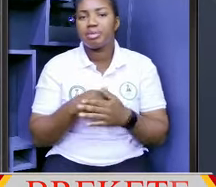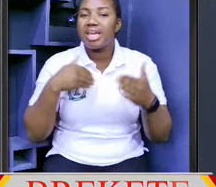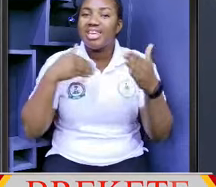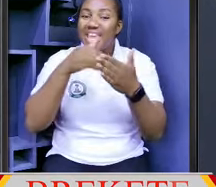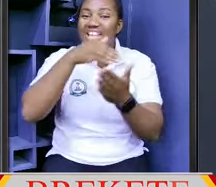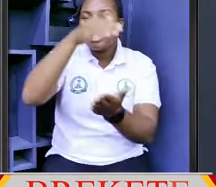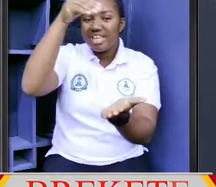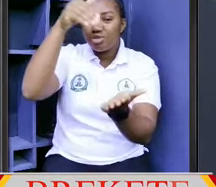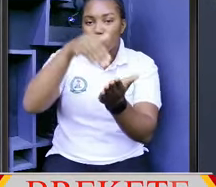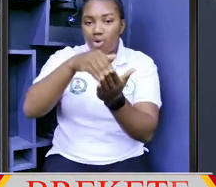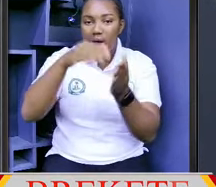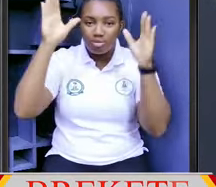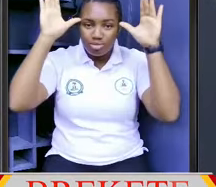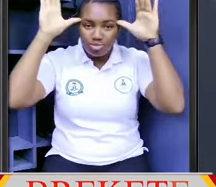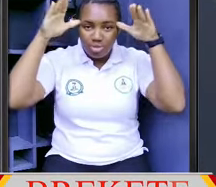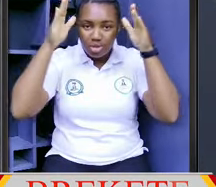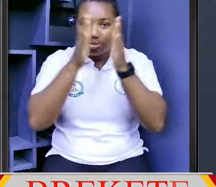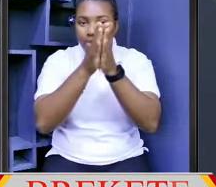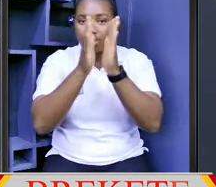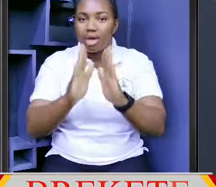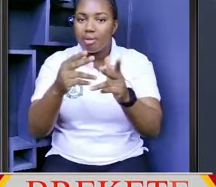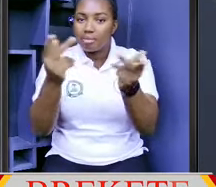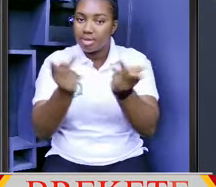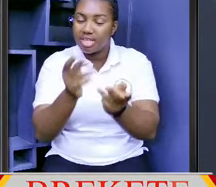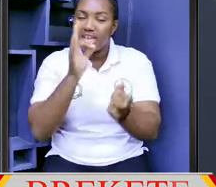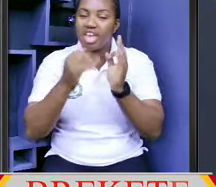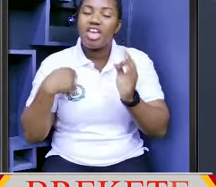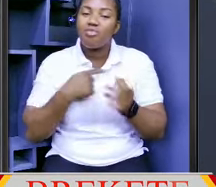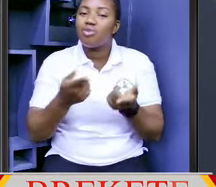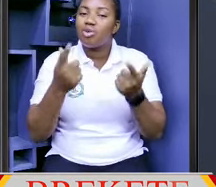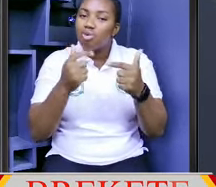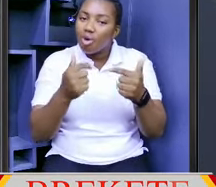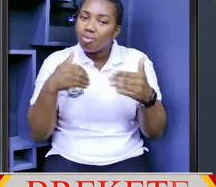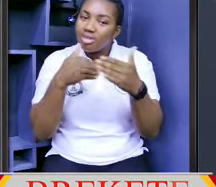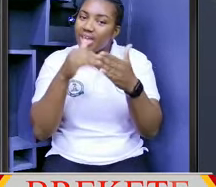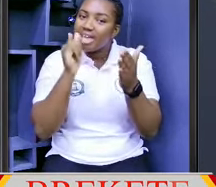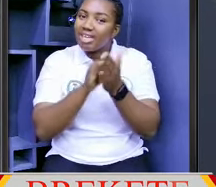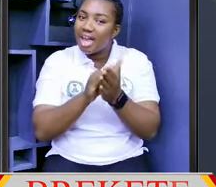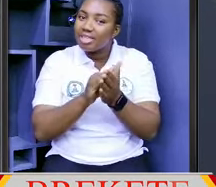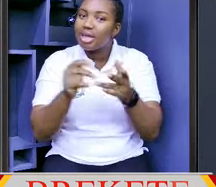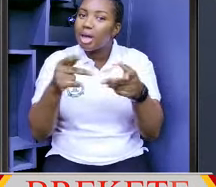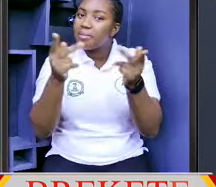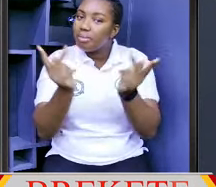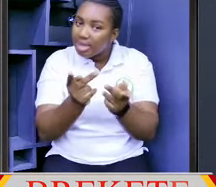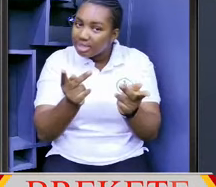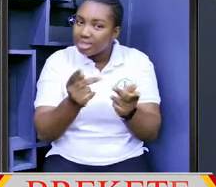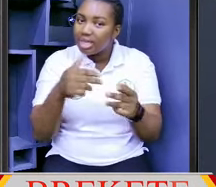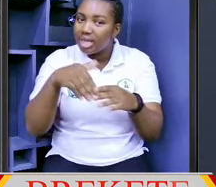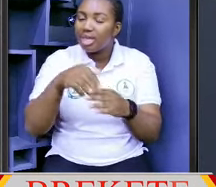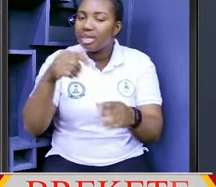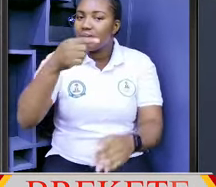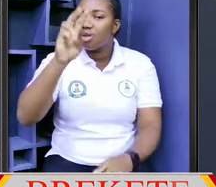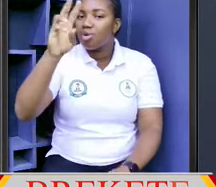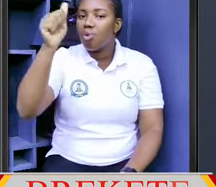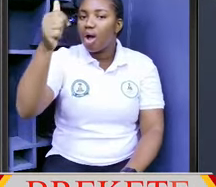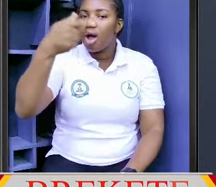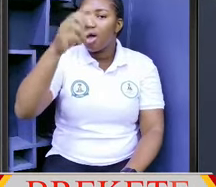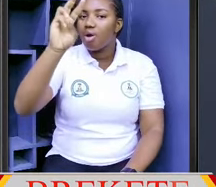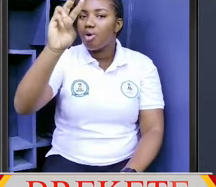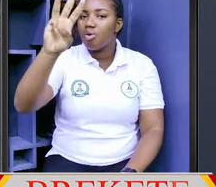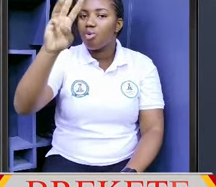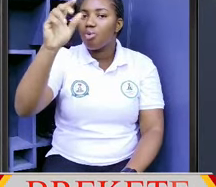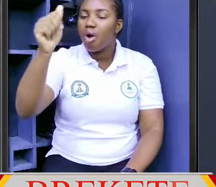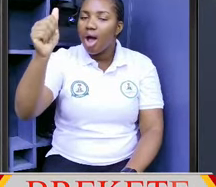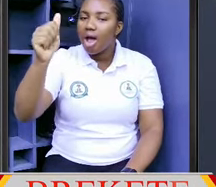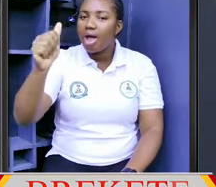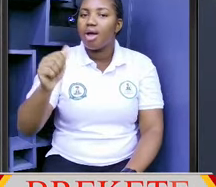Central Mosque. If we come around our Central Mosque for Gwagwa Karimu now and ask